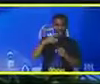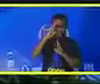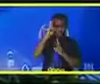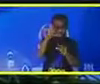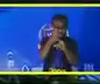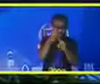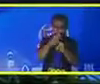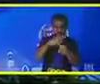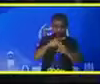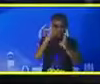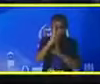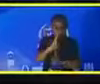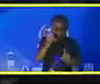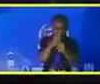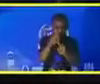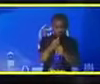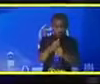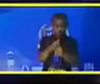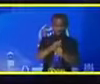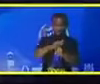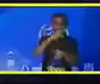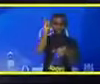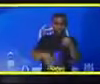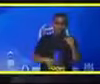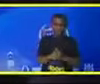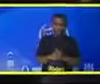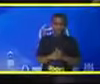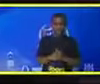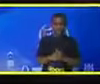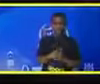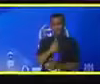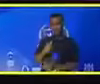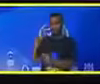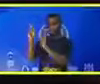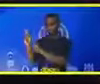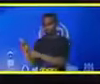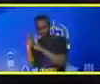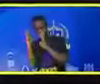Honor must be conferred upon you by another.